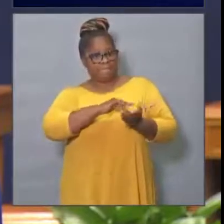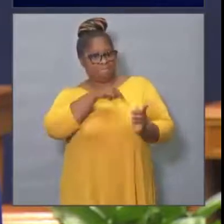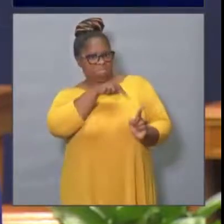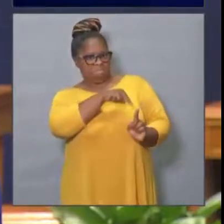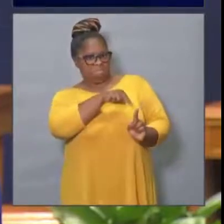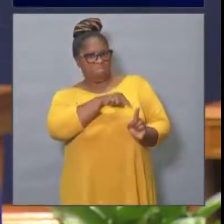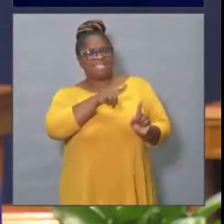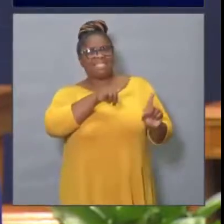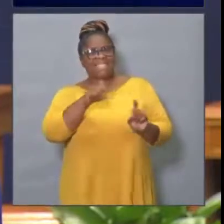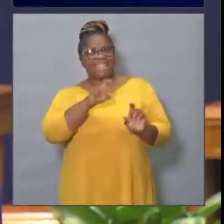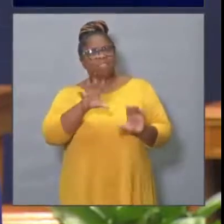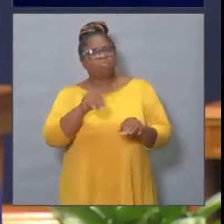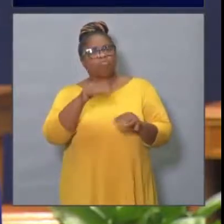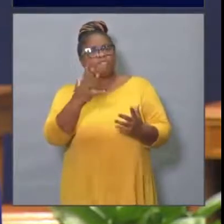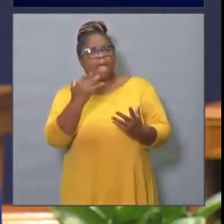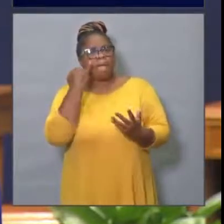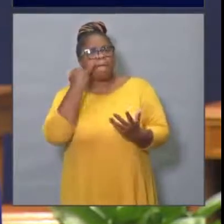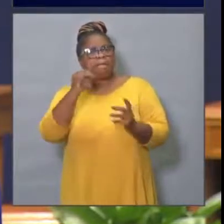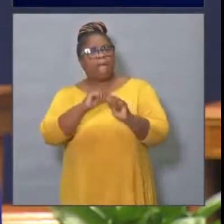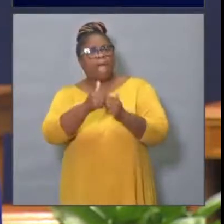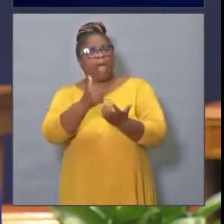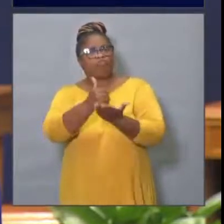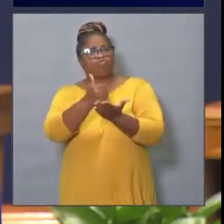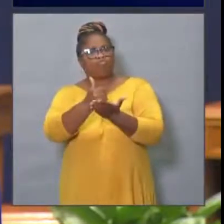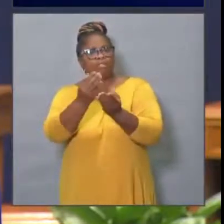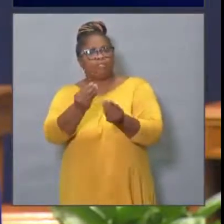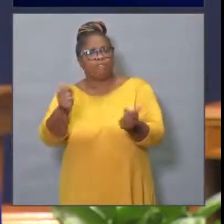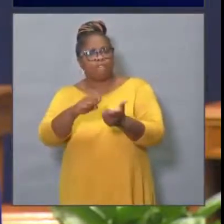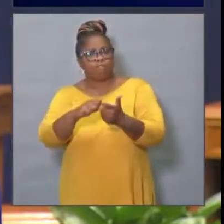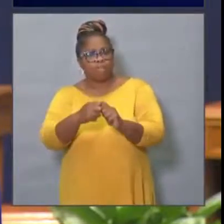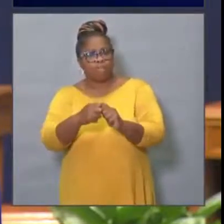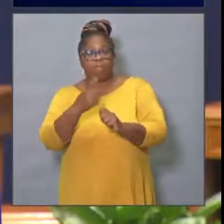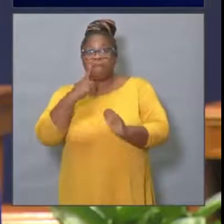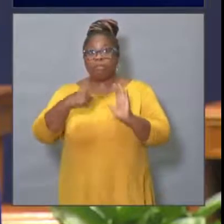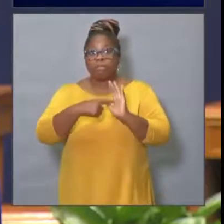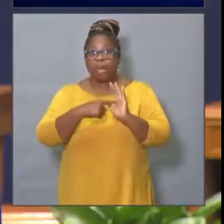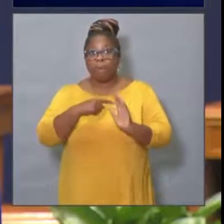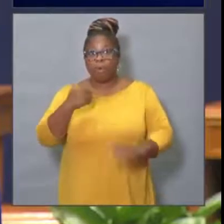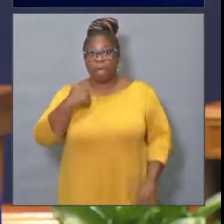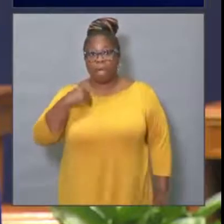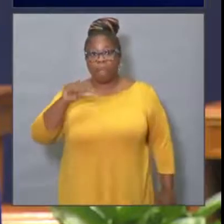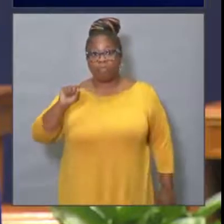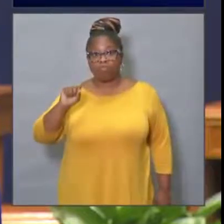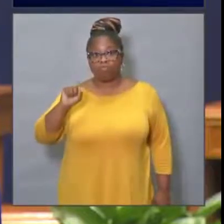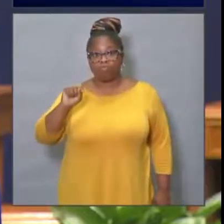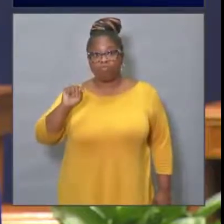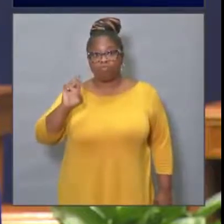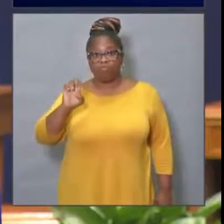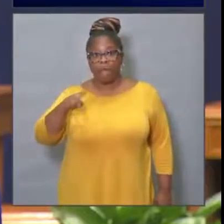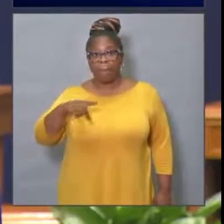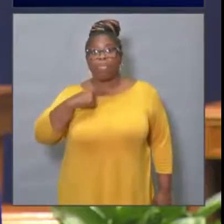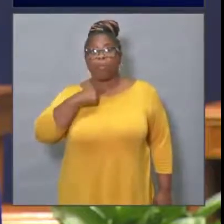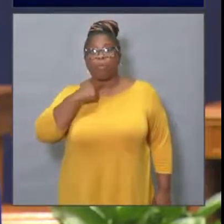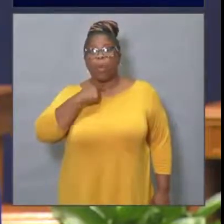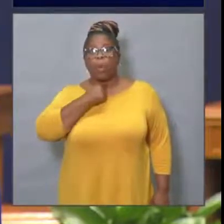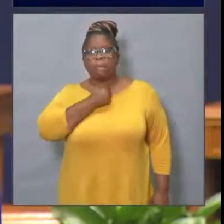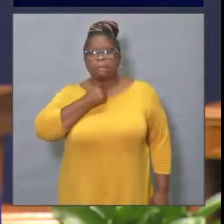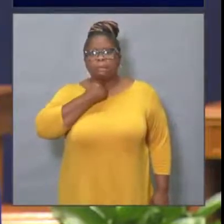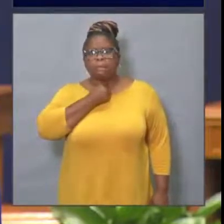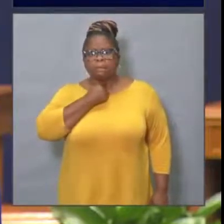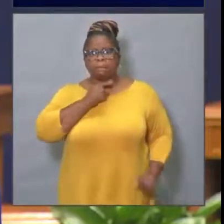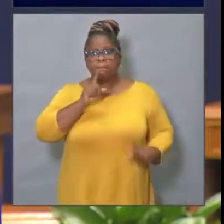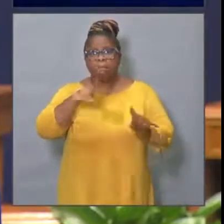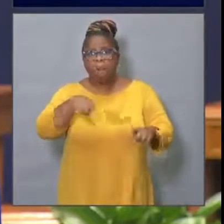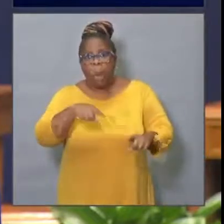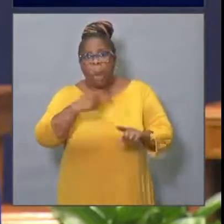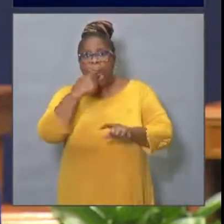to inform treatment. As just one example, if you have strep throat, you go to the doctor, you test positive for strep, they'll give you an